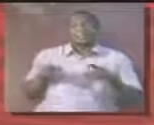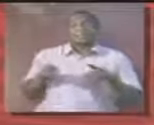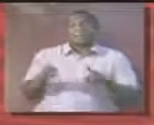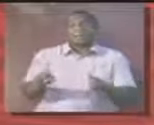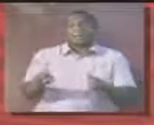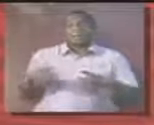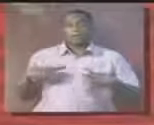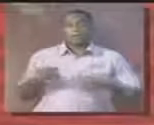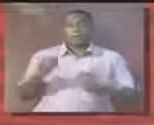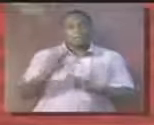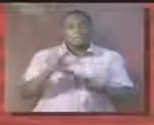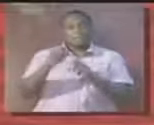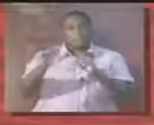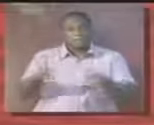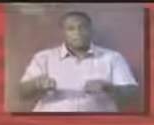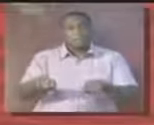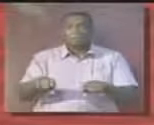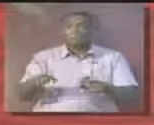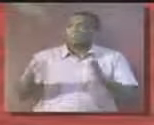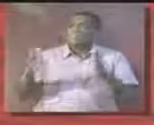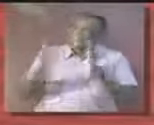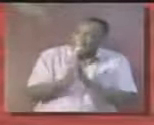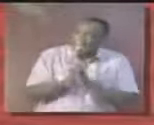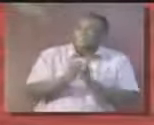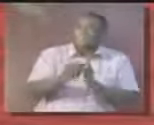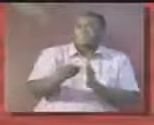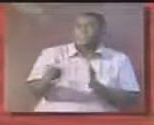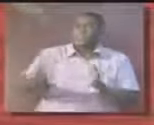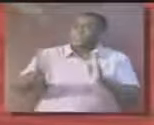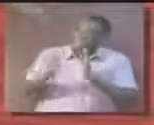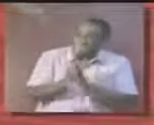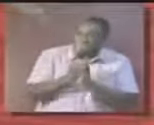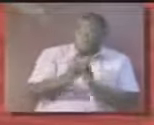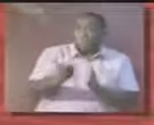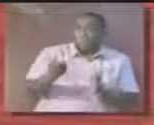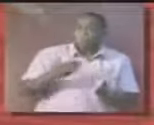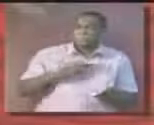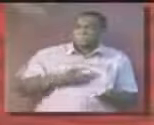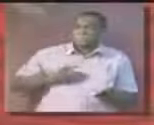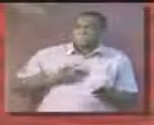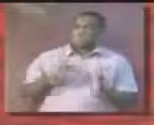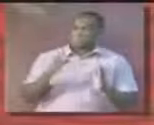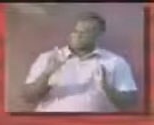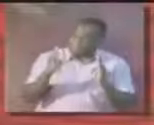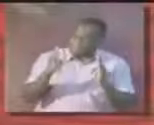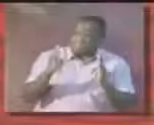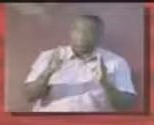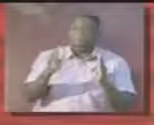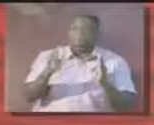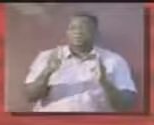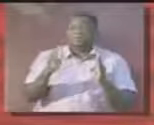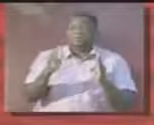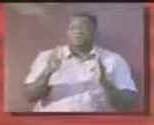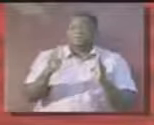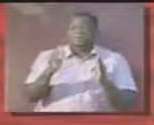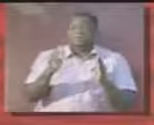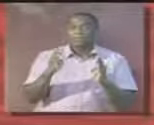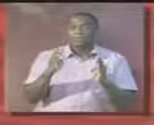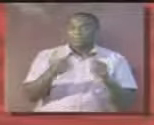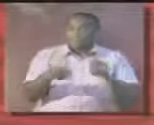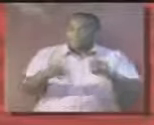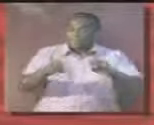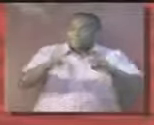to please pay attention to these growing numbers. Please pay attention to not just the increase in the number of cases, but